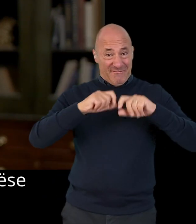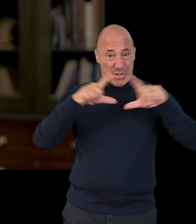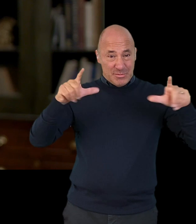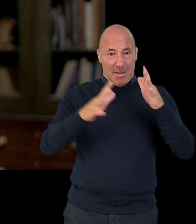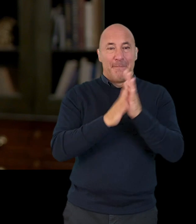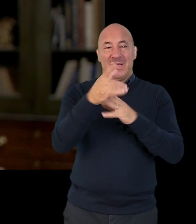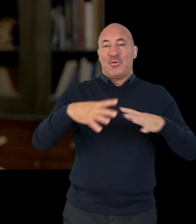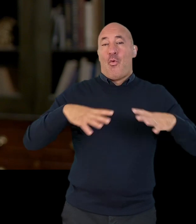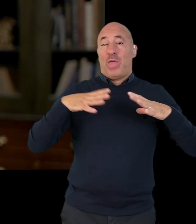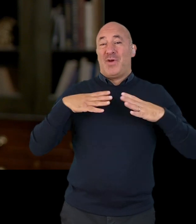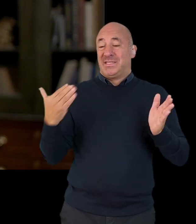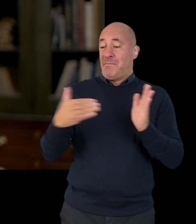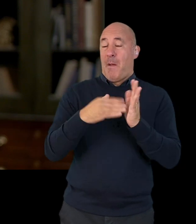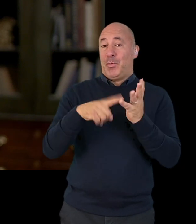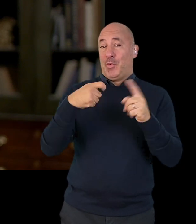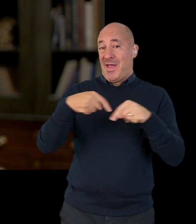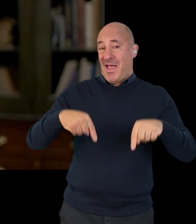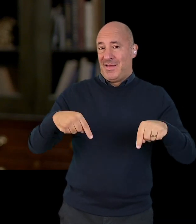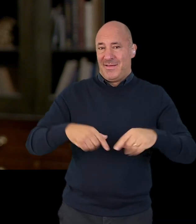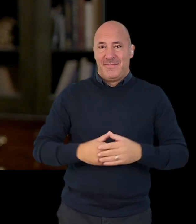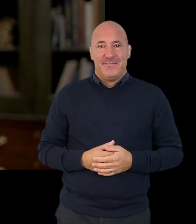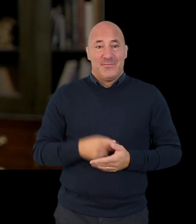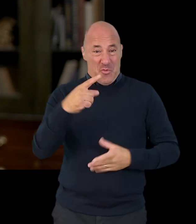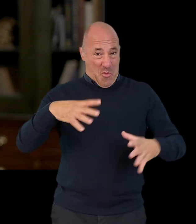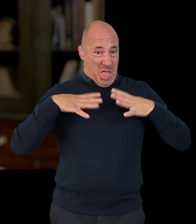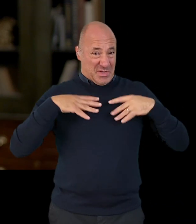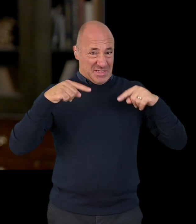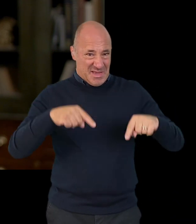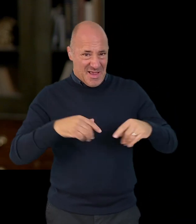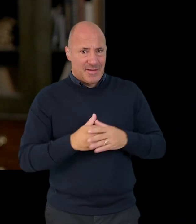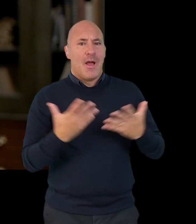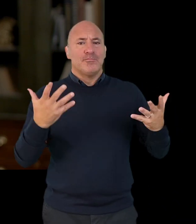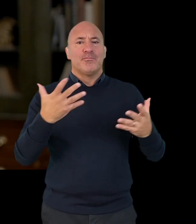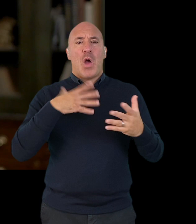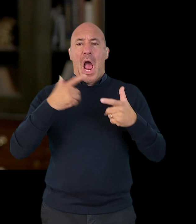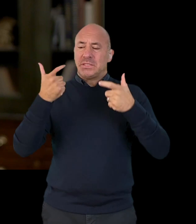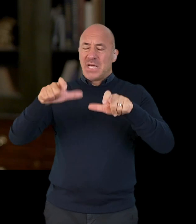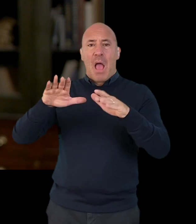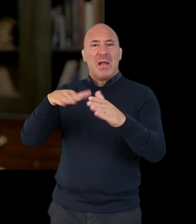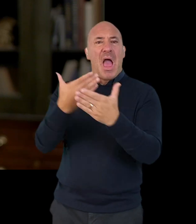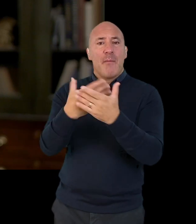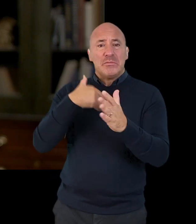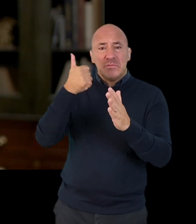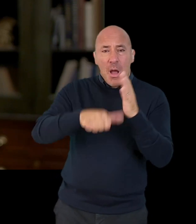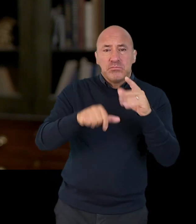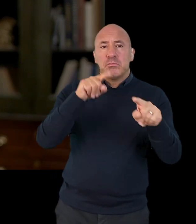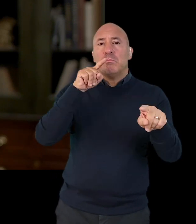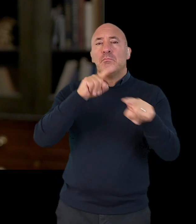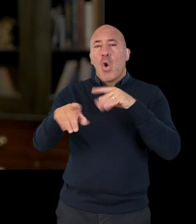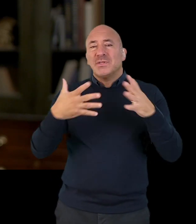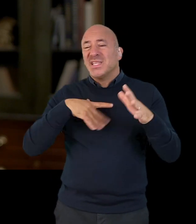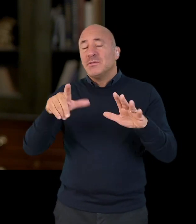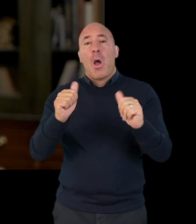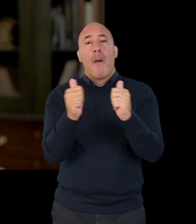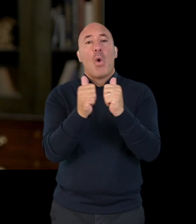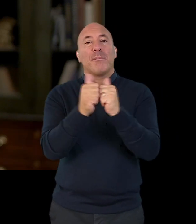video, you probably are already in the United Kingdom. If you're already here, then to start your asylum claim, in